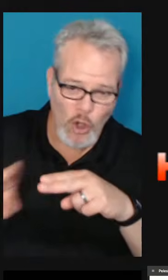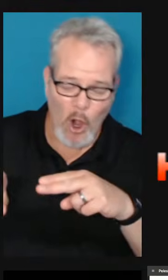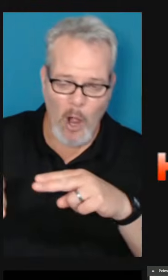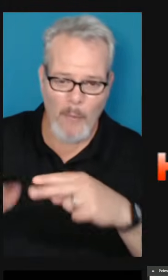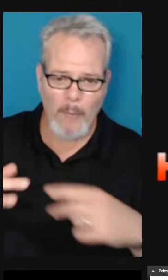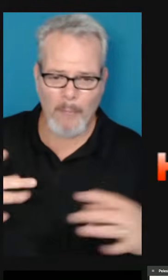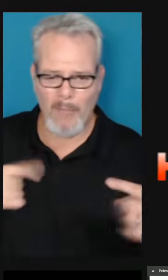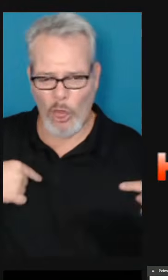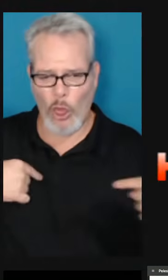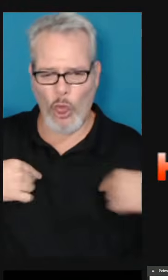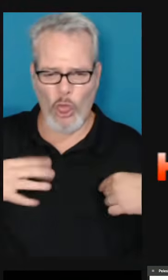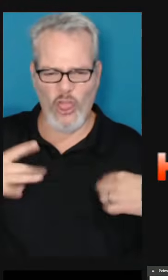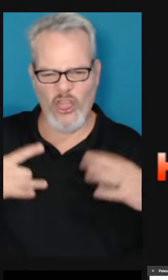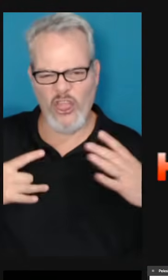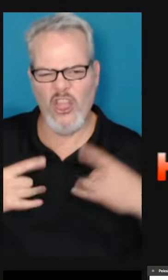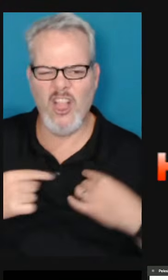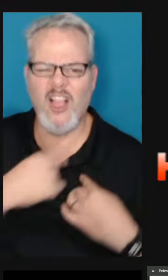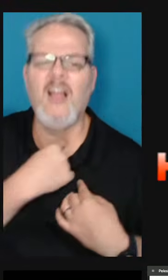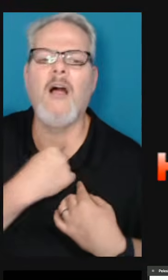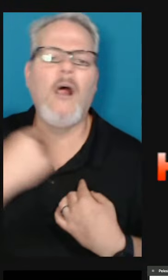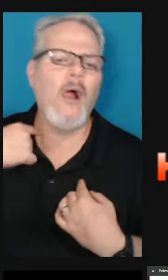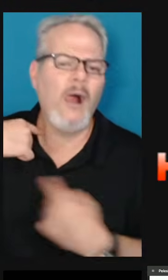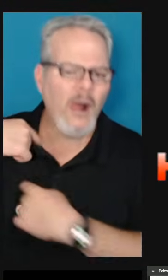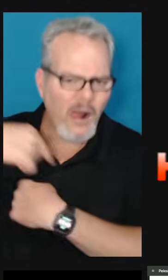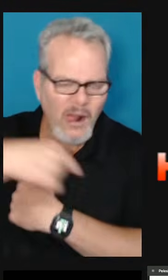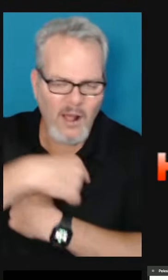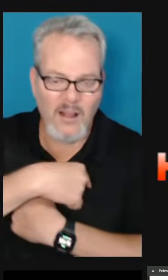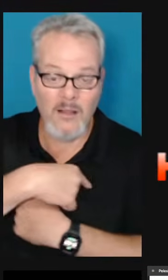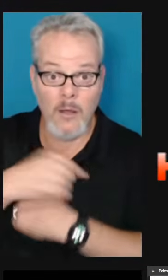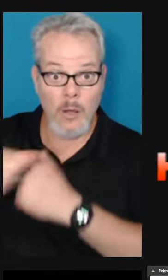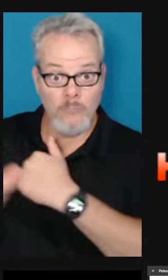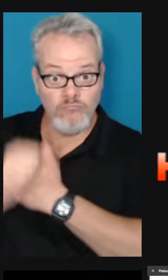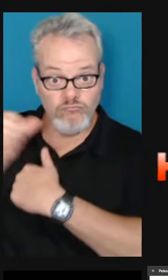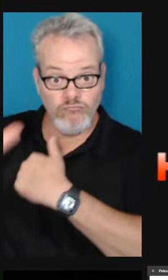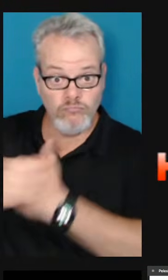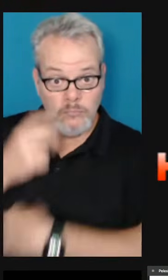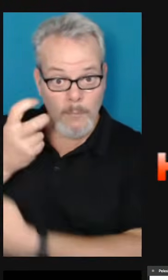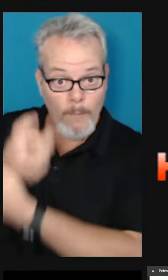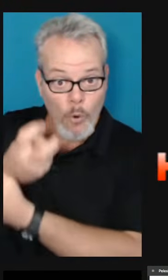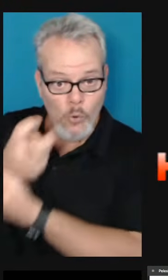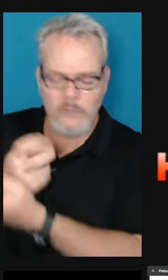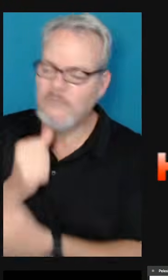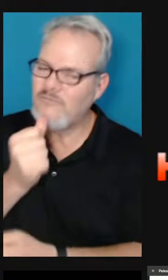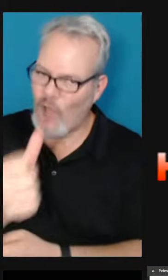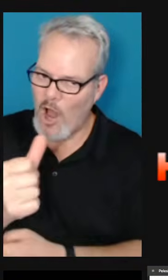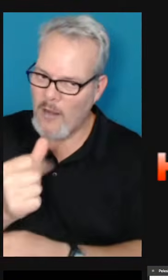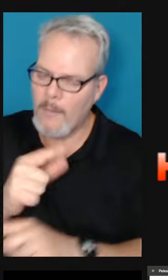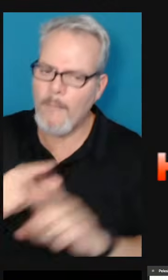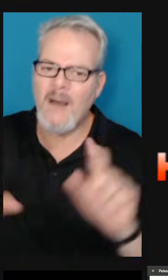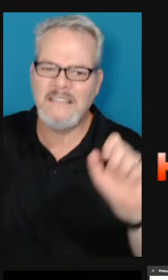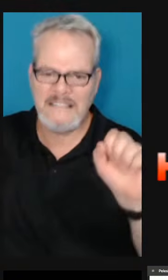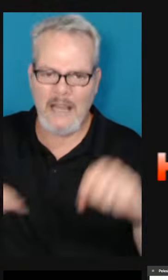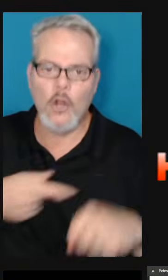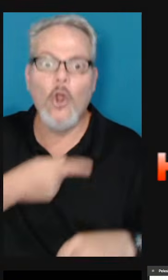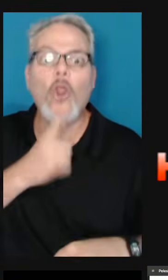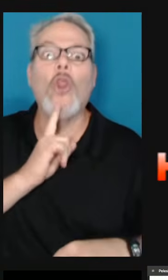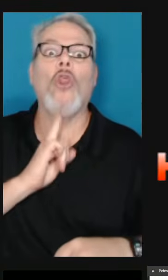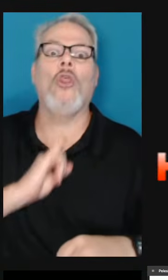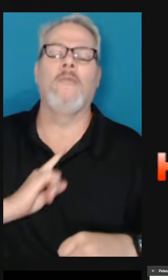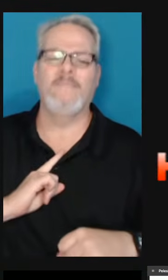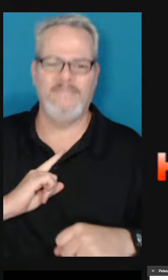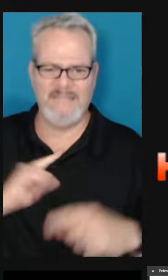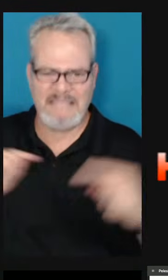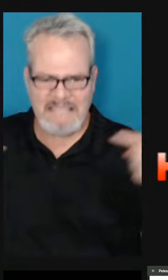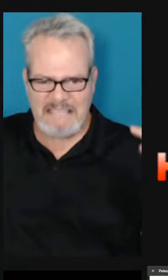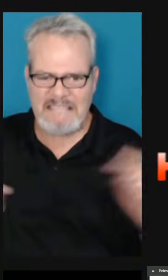your skin. The glass is not poisonous, but can be physically hazardous if swallowed or inhaled, because it can